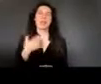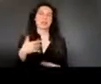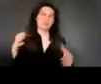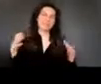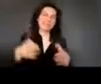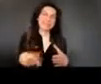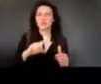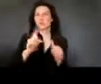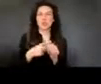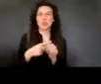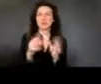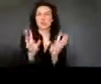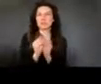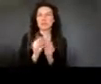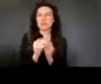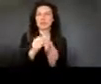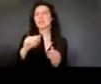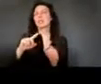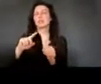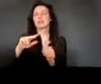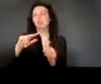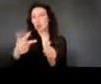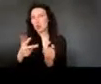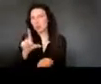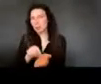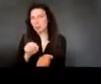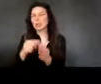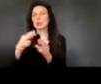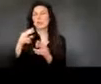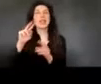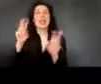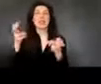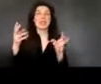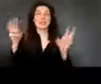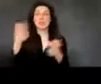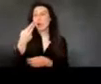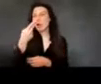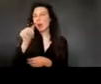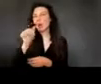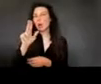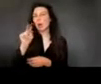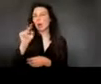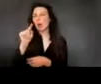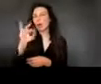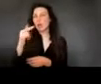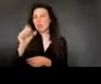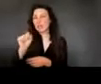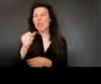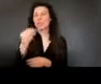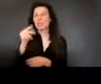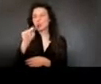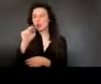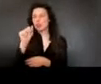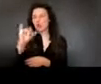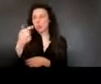our third published volume, the theme of which is Hauntings and Traces. Each of our panelists today contributed original research to the